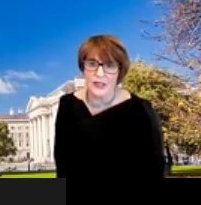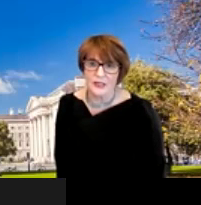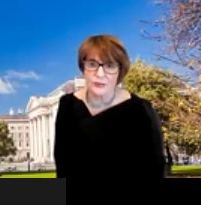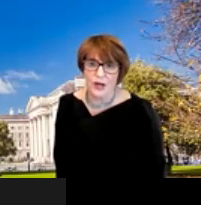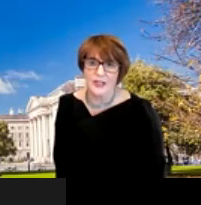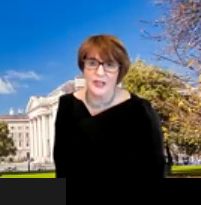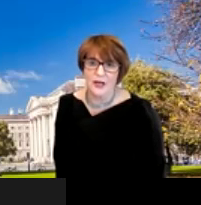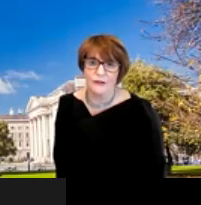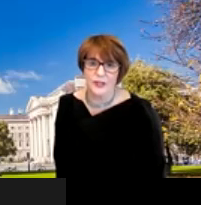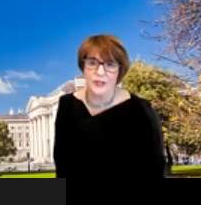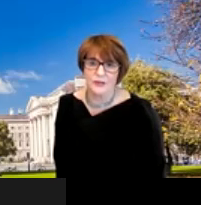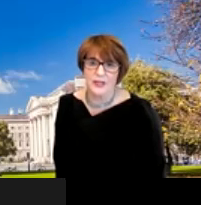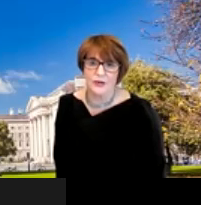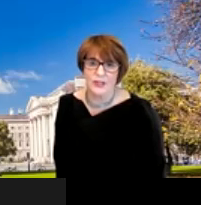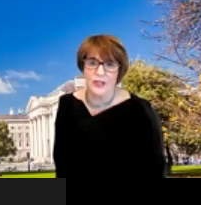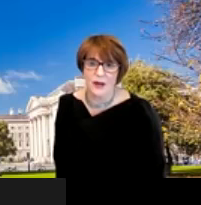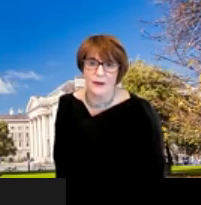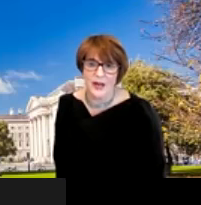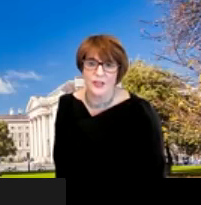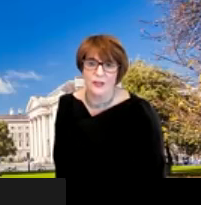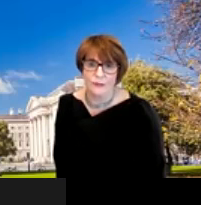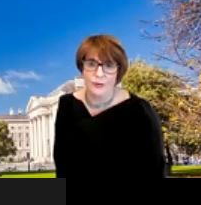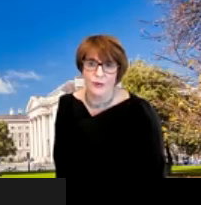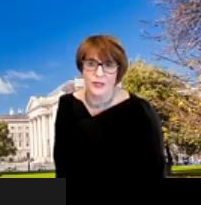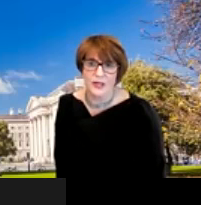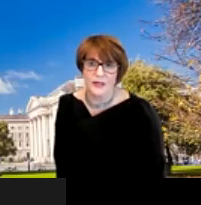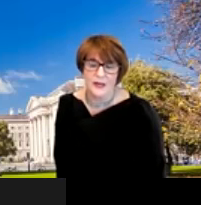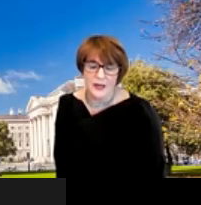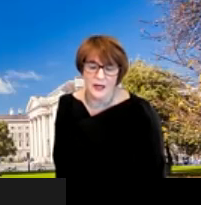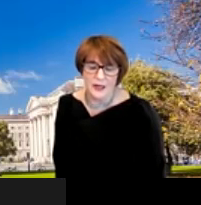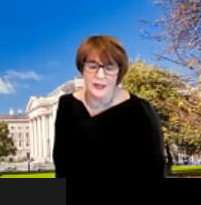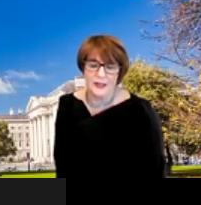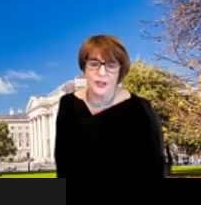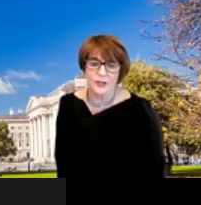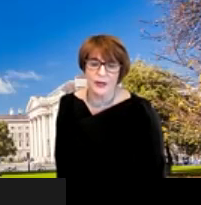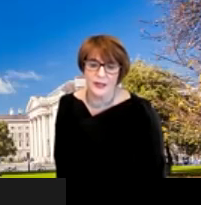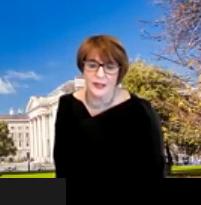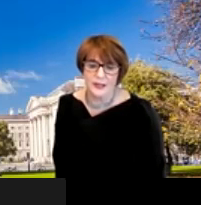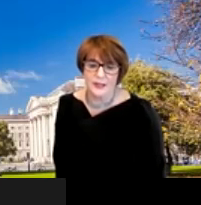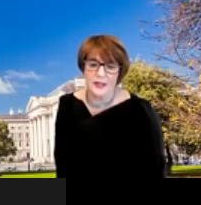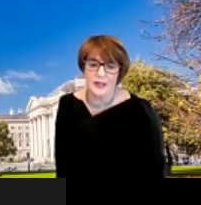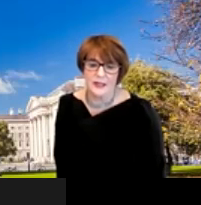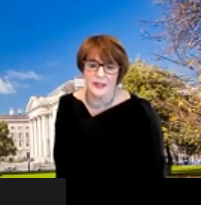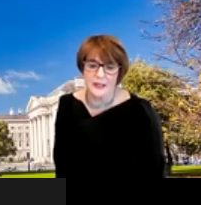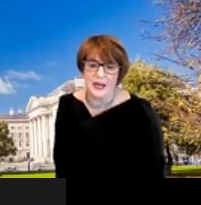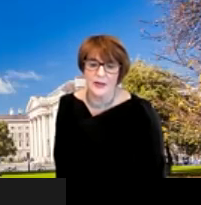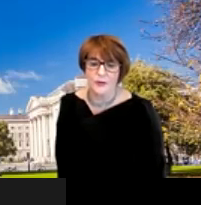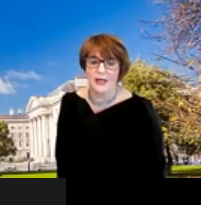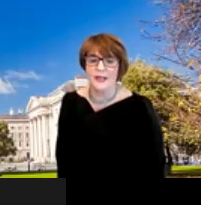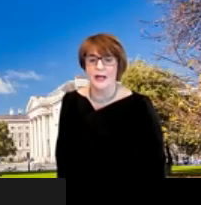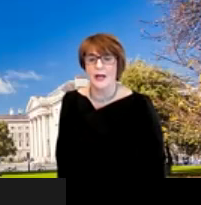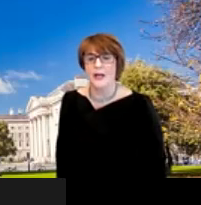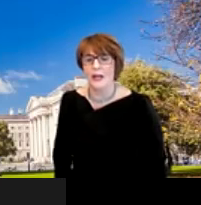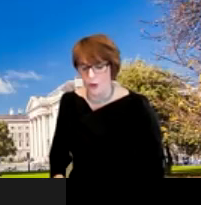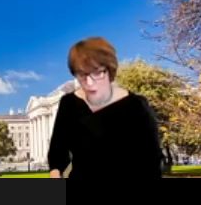involved in the writing of what is really quite a comprehensive report. Eilish Burke and Andrew